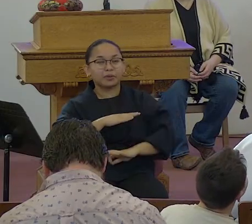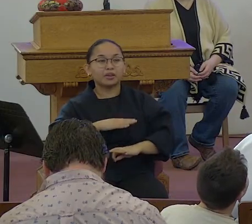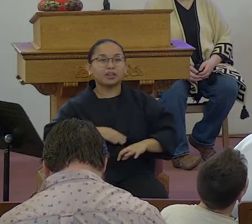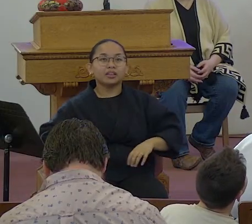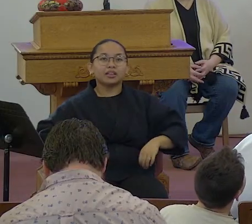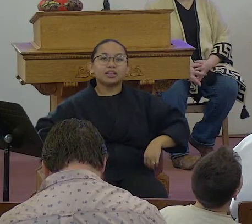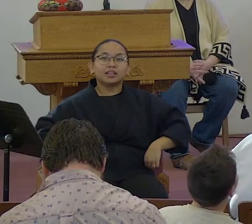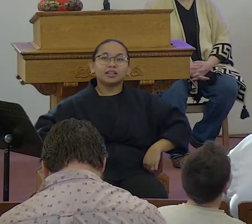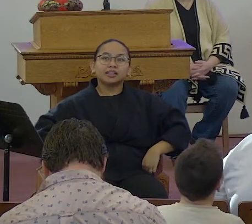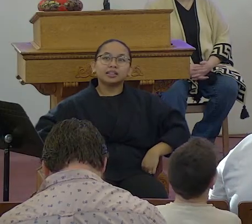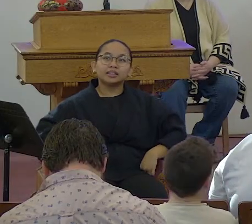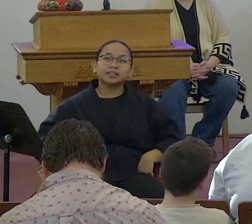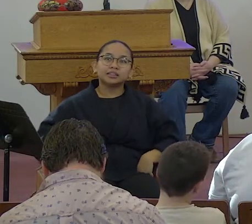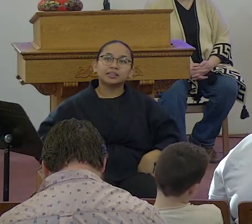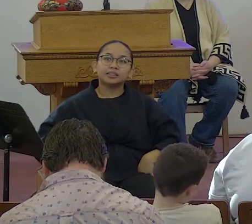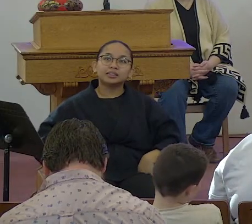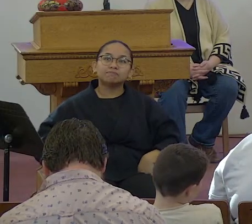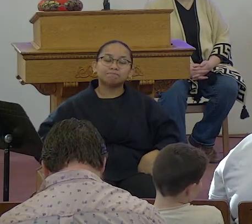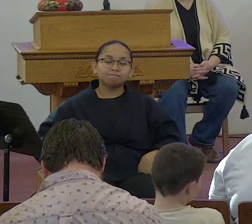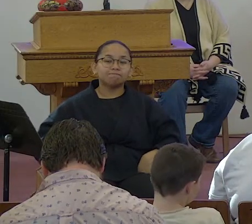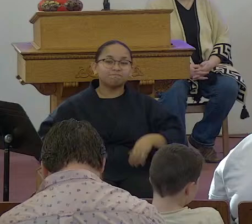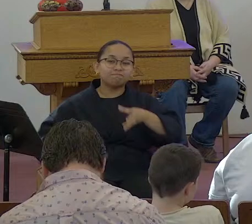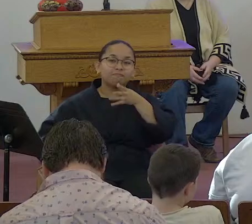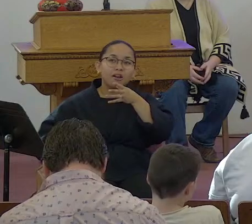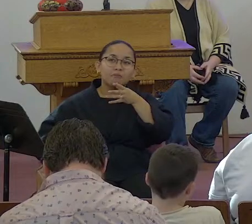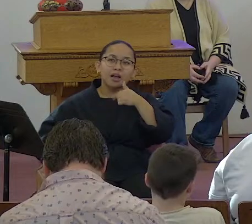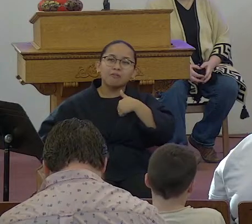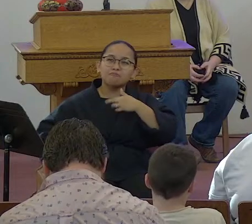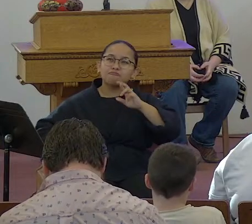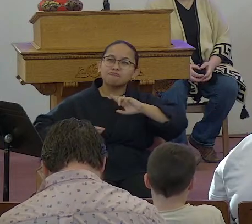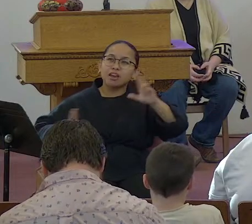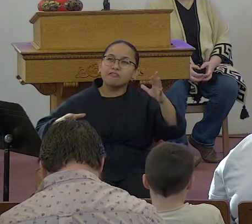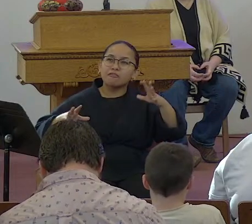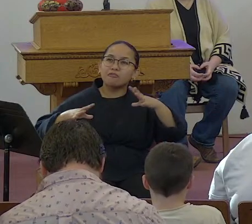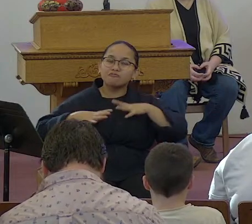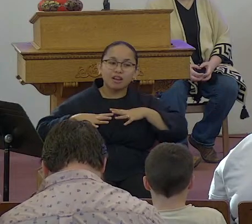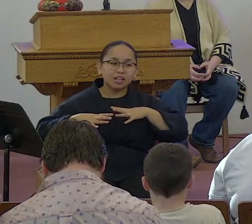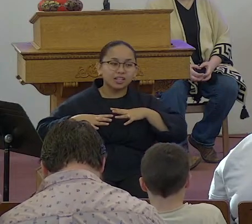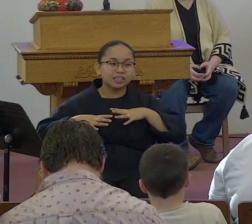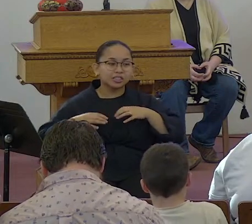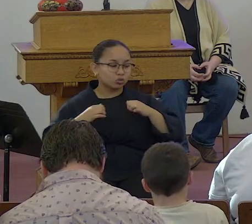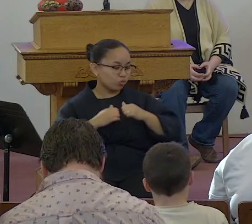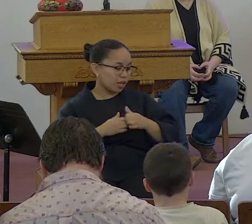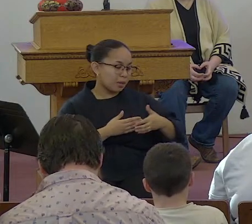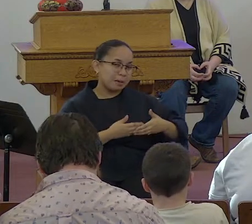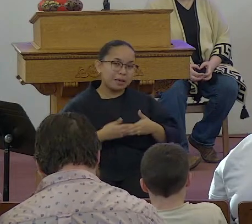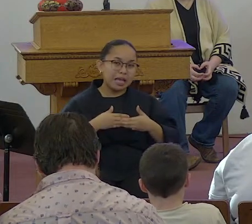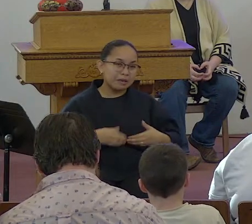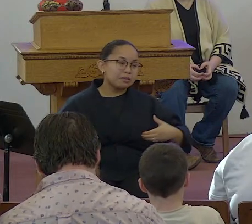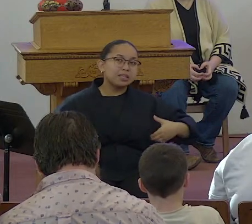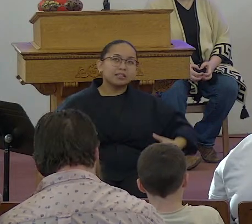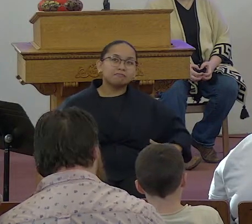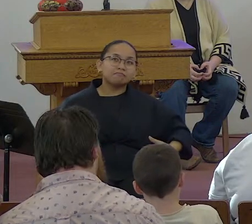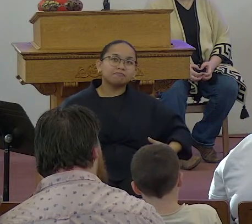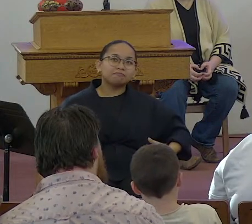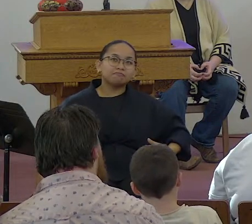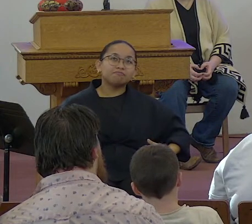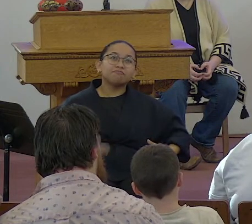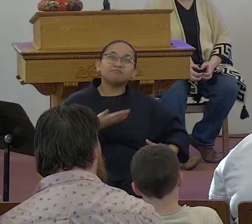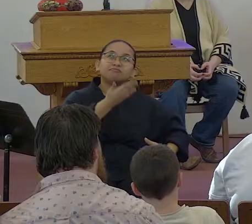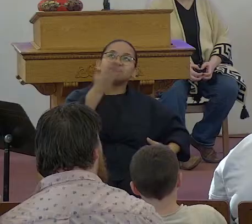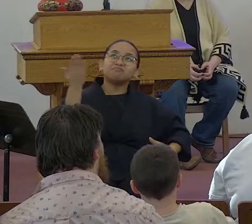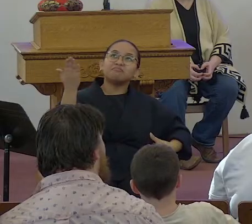But Big Mommy was ready for a rest, all right, ready to bundle up with that little baby of hers in that big blue blanket of